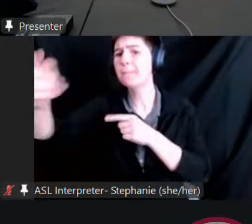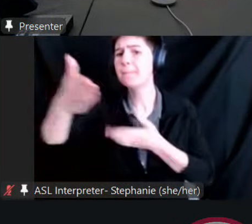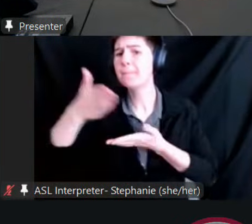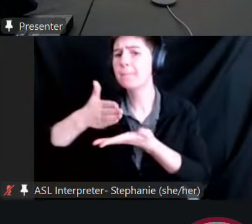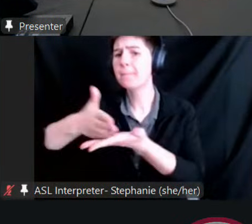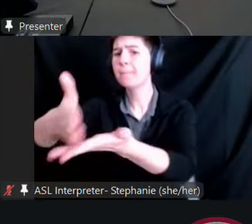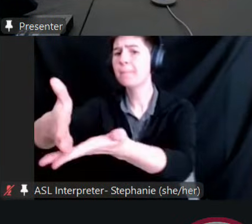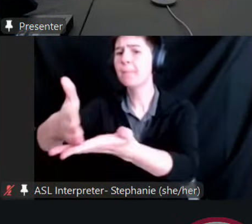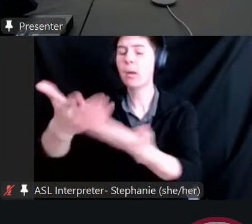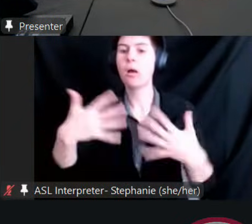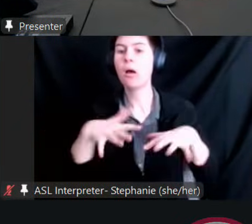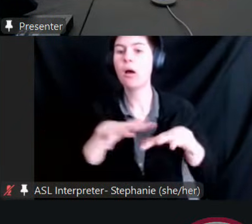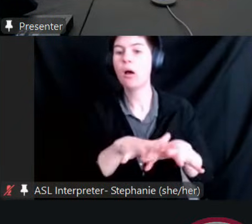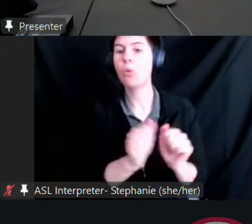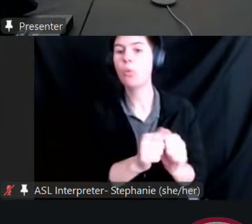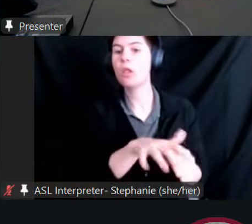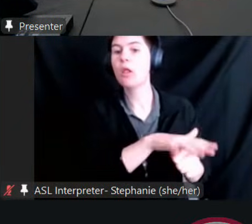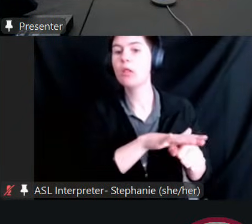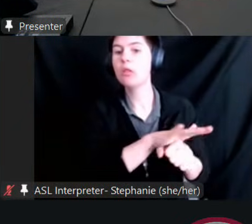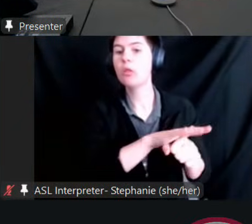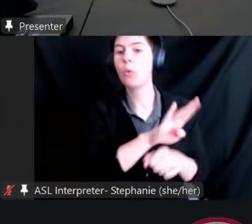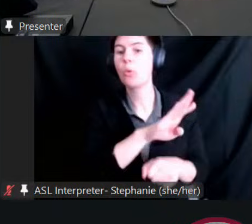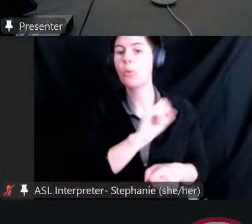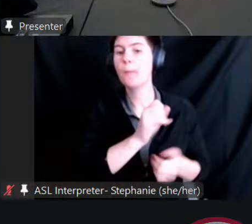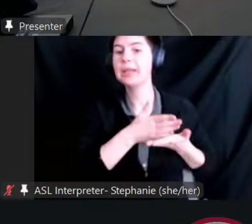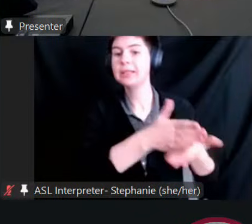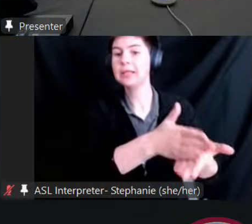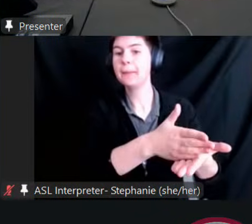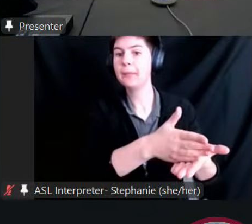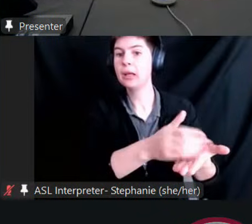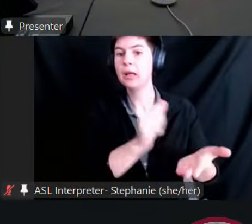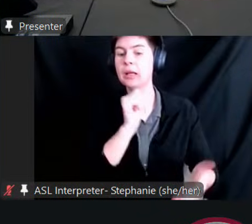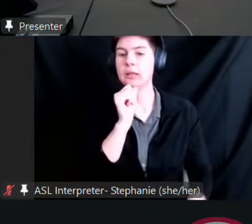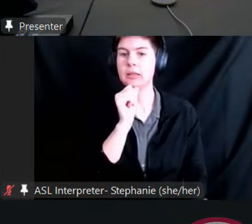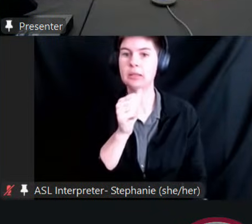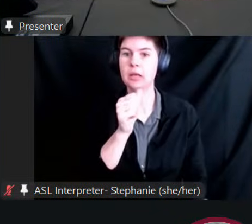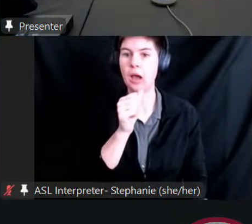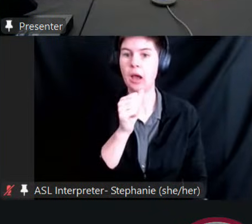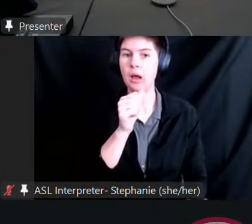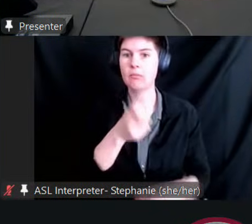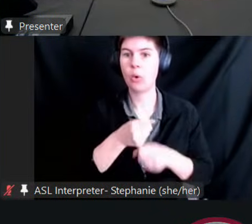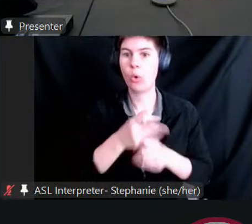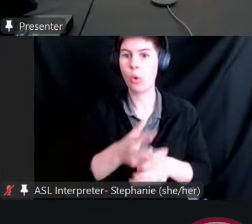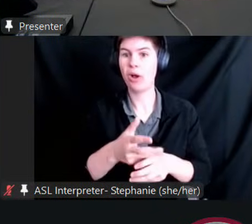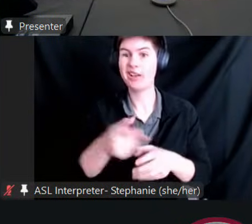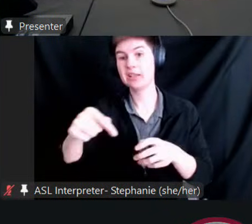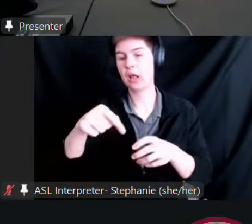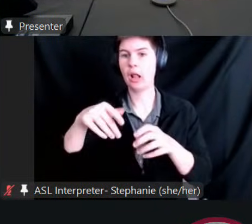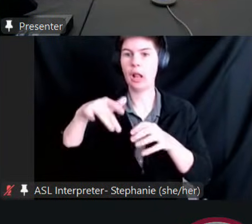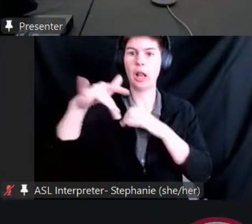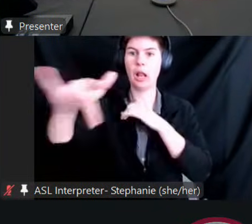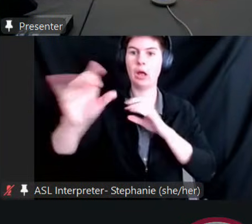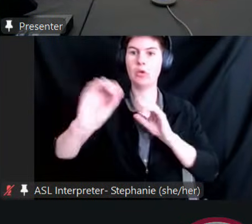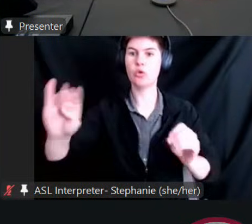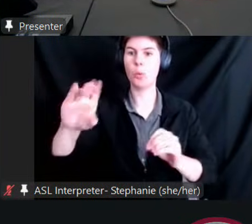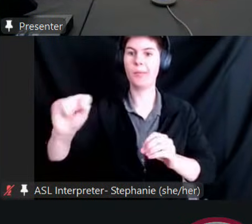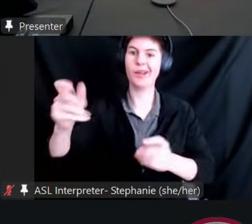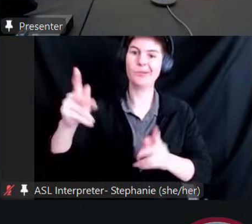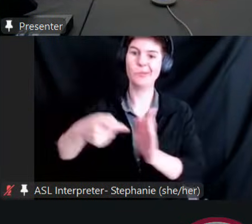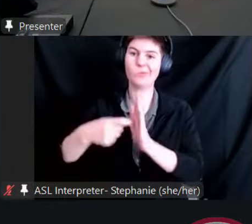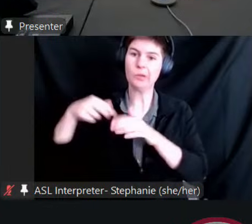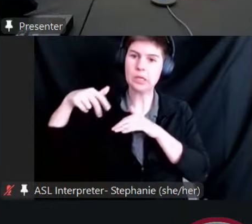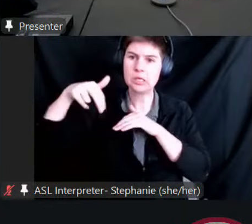with local service bus stops as well. So we're not, creating those huge gaps that making people walk a lot further. So it's something we're well